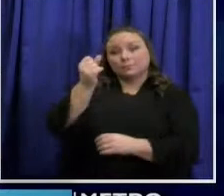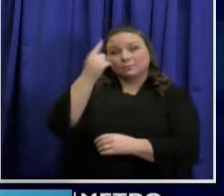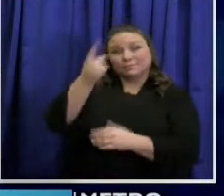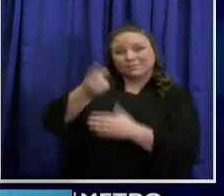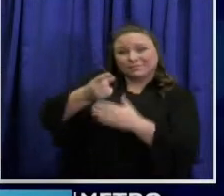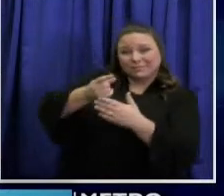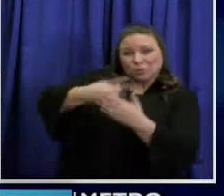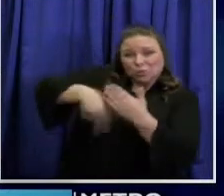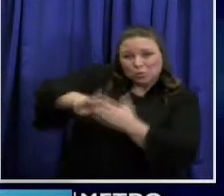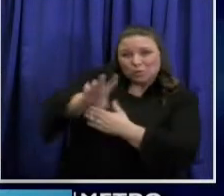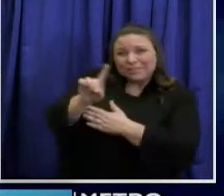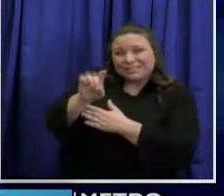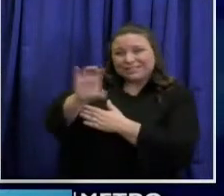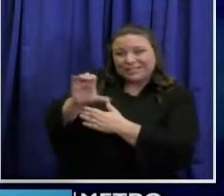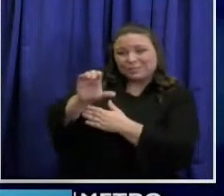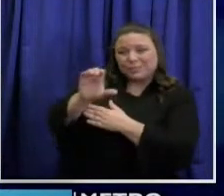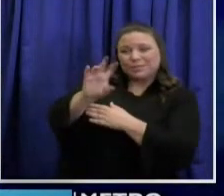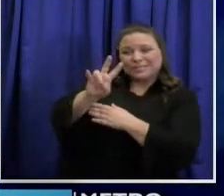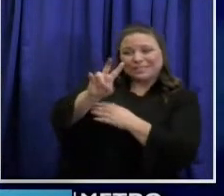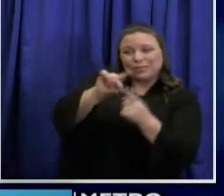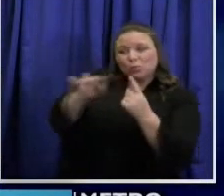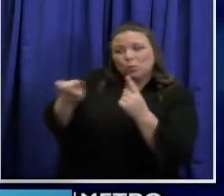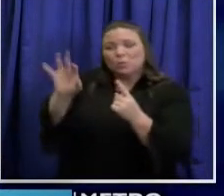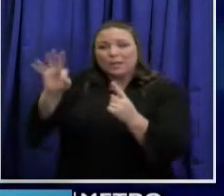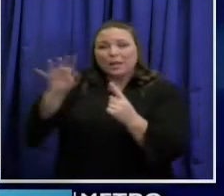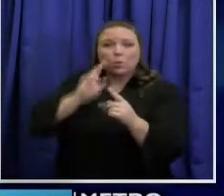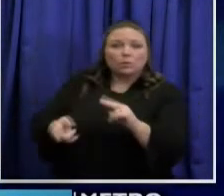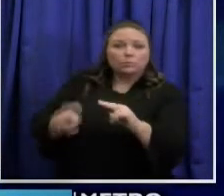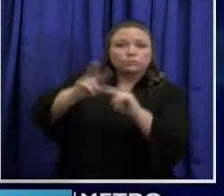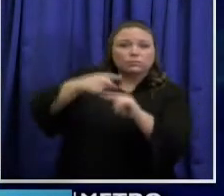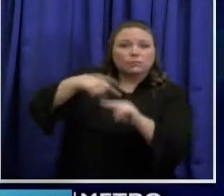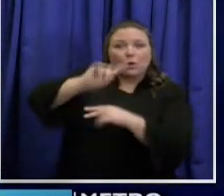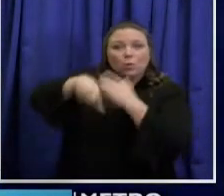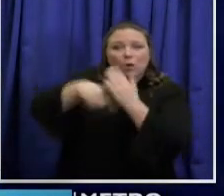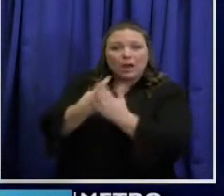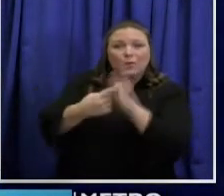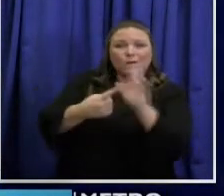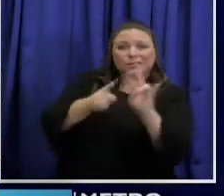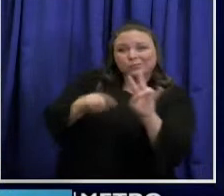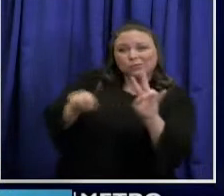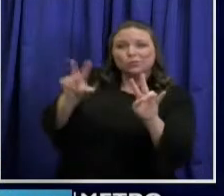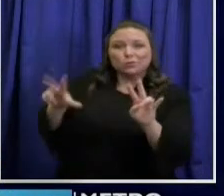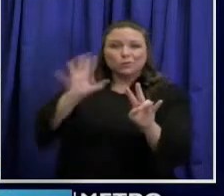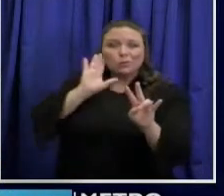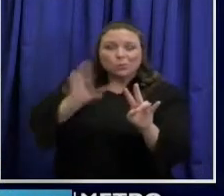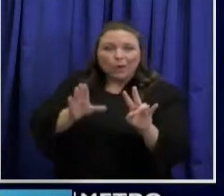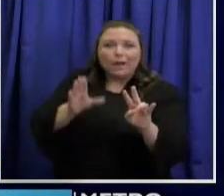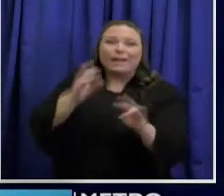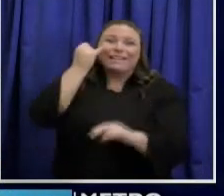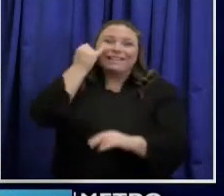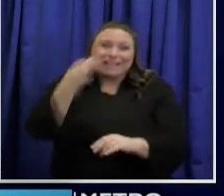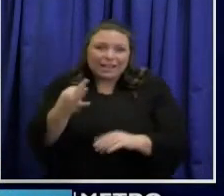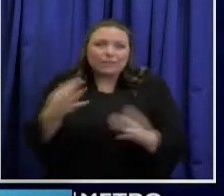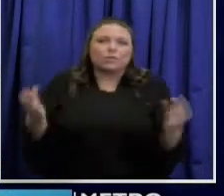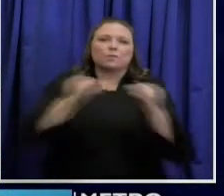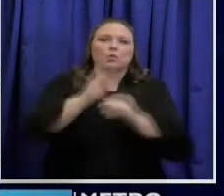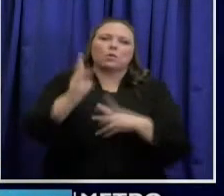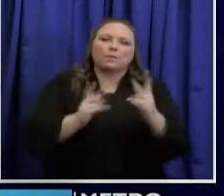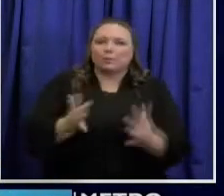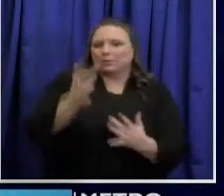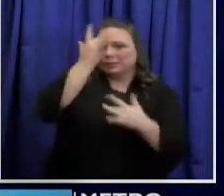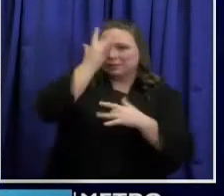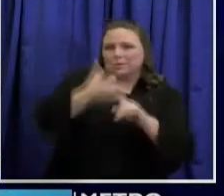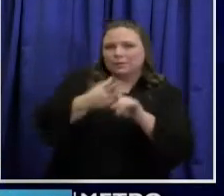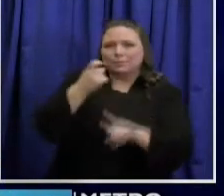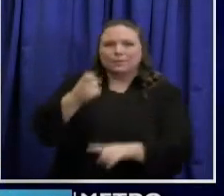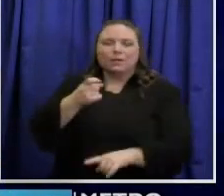on December 7th through the 9th, we are increasing the hours of our sites also from 7 a.m. to 3 p.m. in case there will be an increased demand for